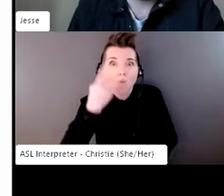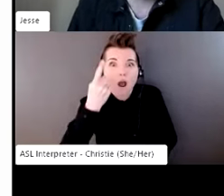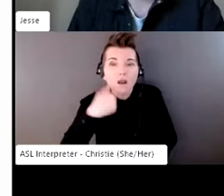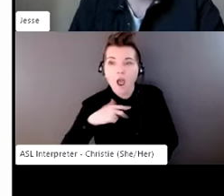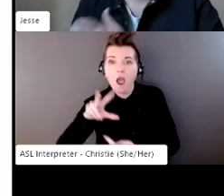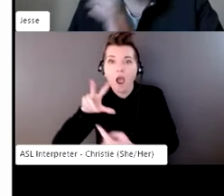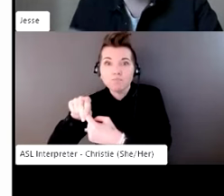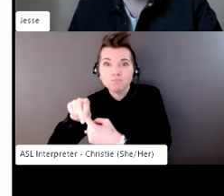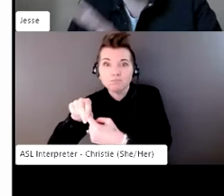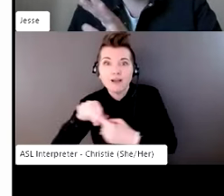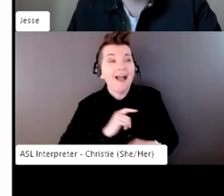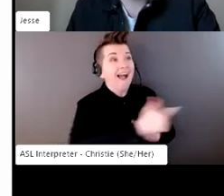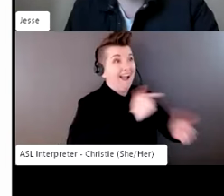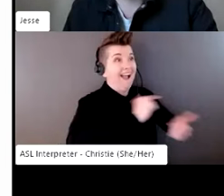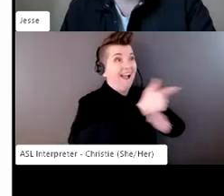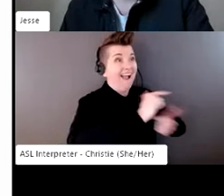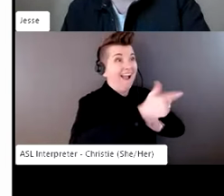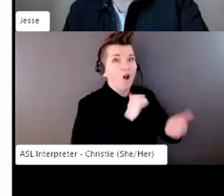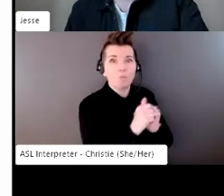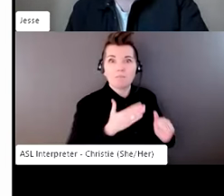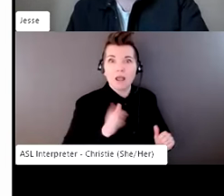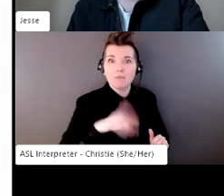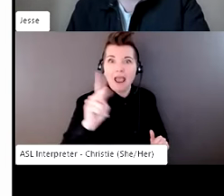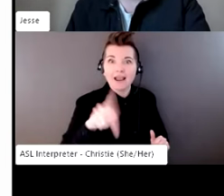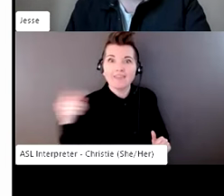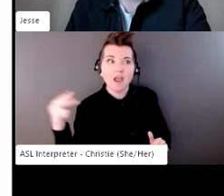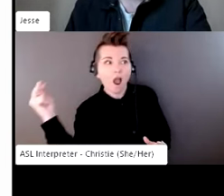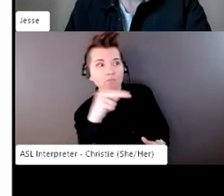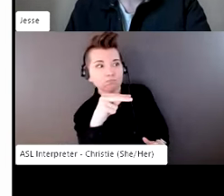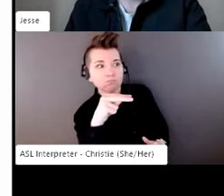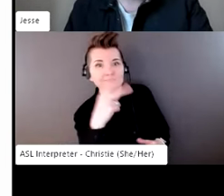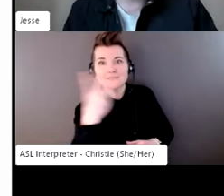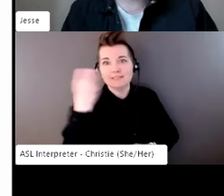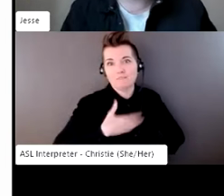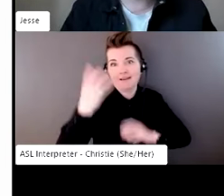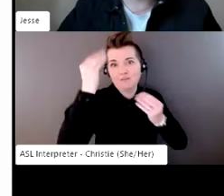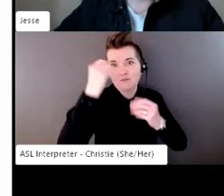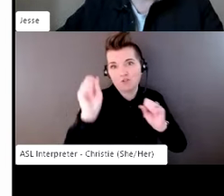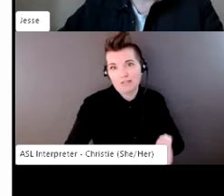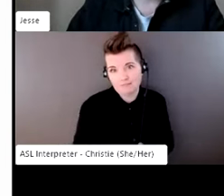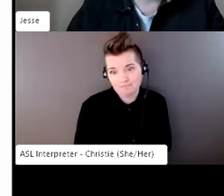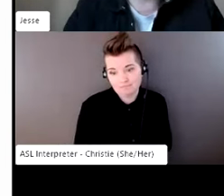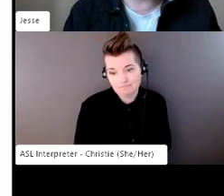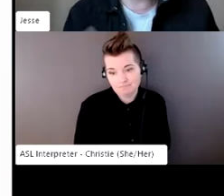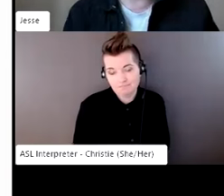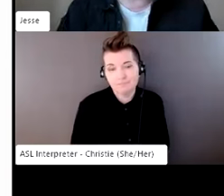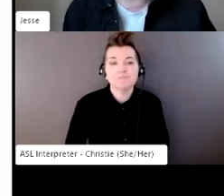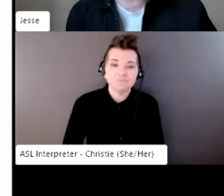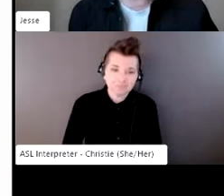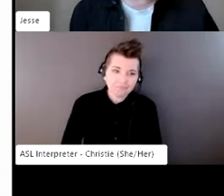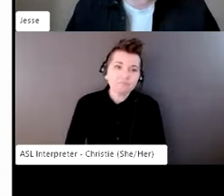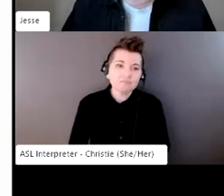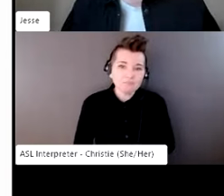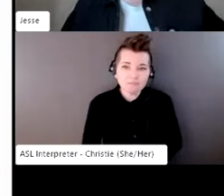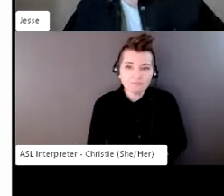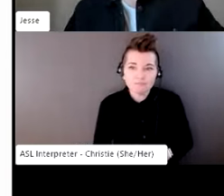Wi-Fi, but I know what I should do and I shouldn't do in those situations. And I will say that the type of